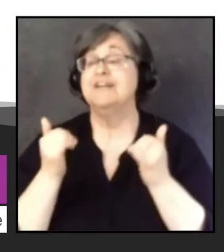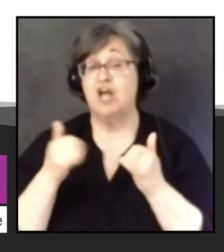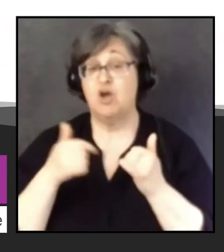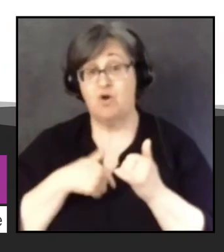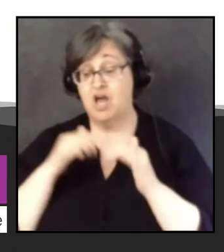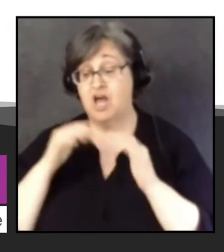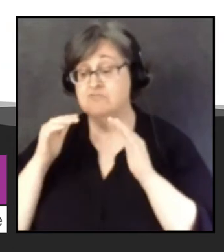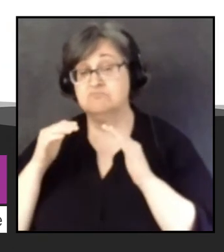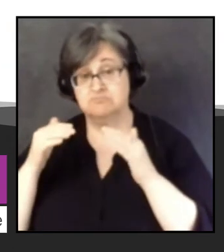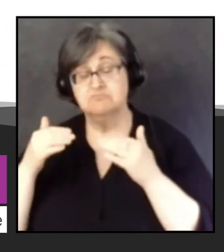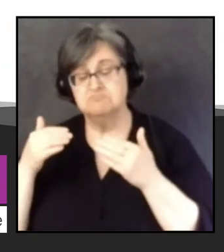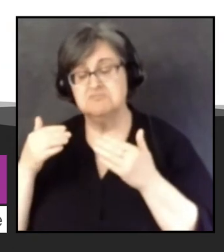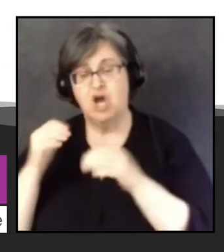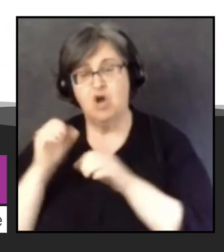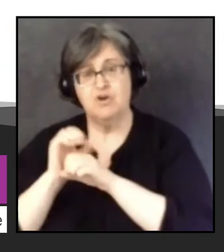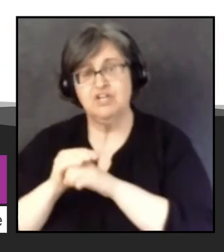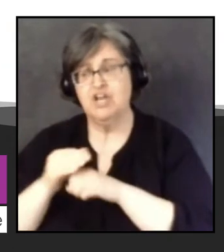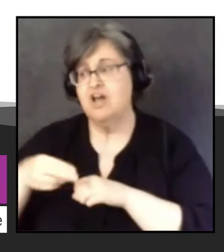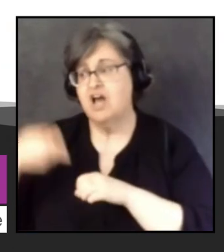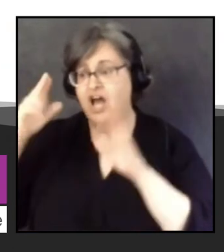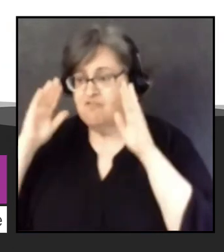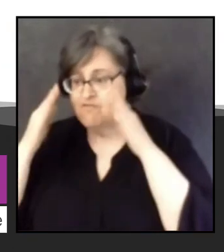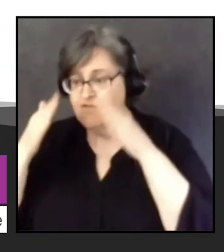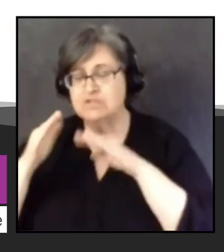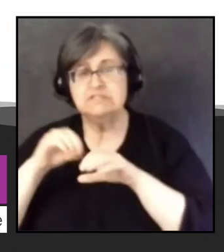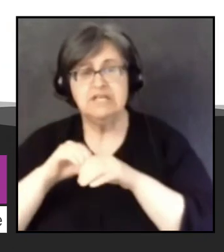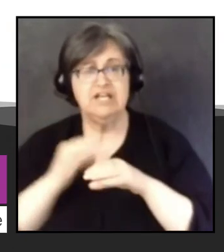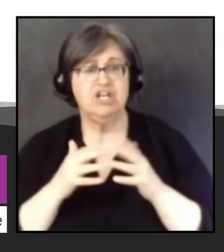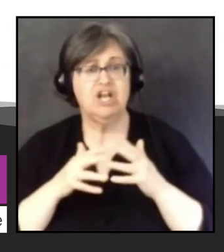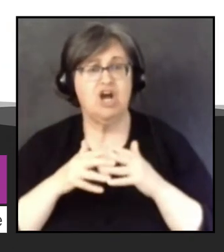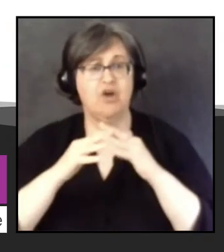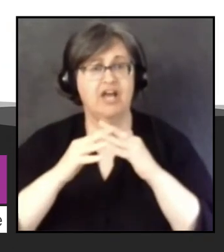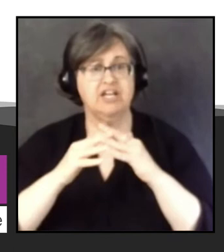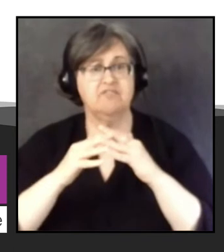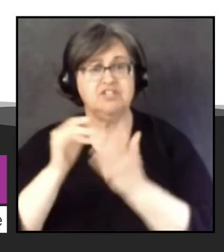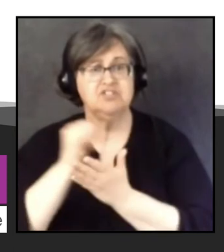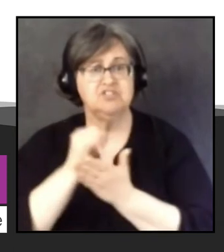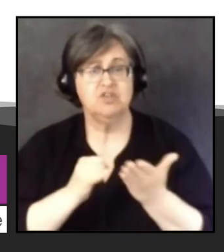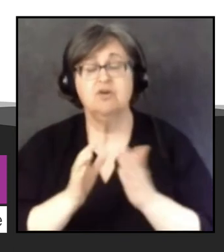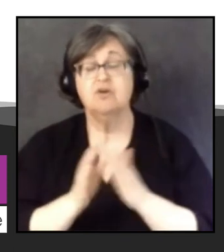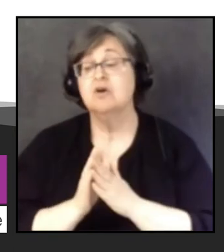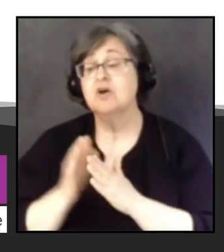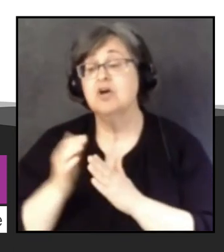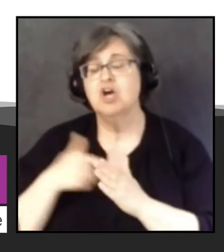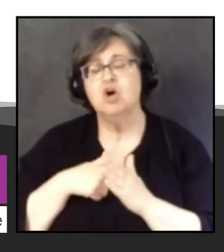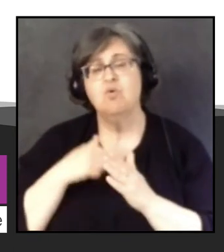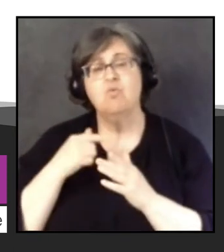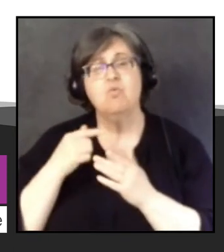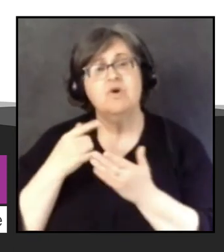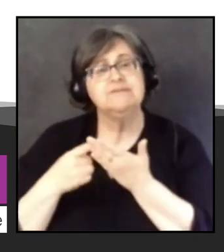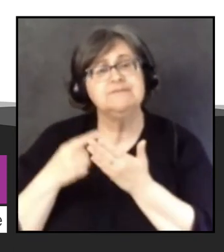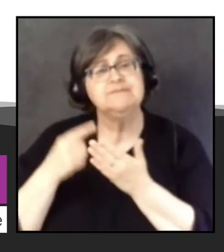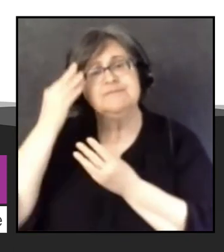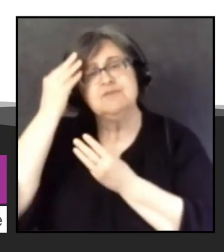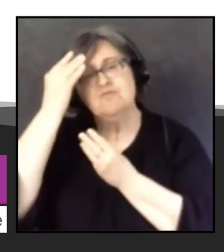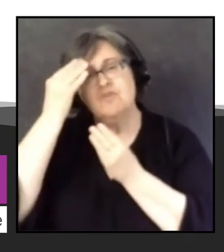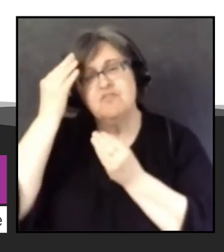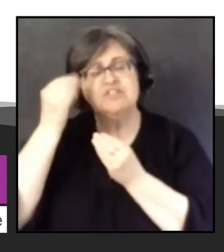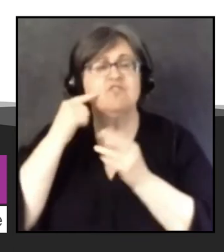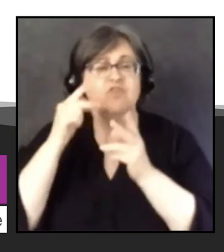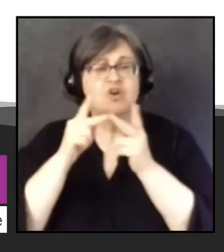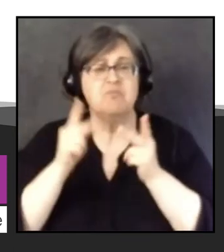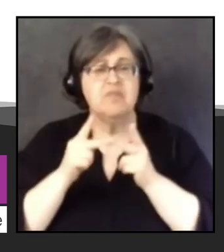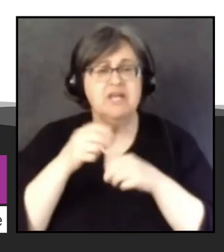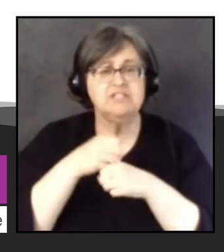activities we had in our activation. So our high focus activities involved reflection on placemaking